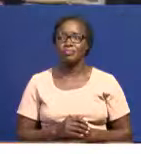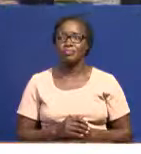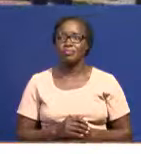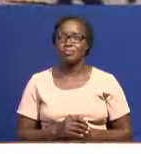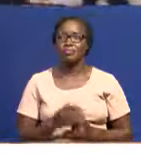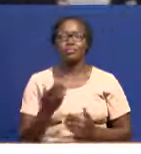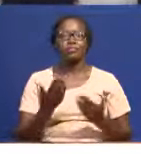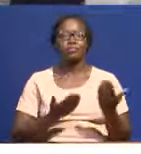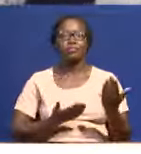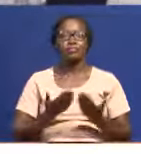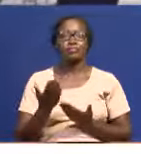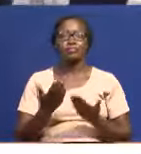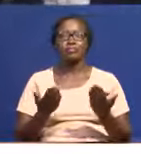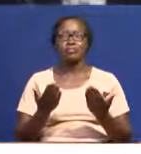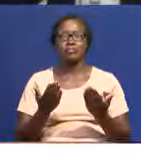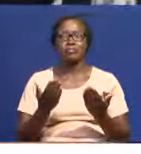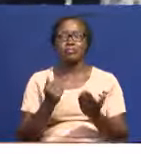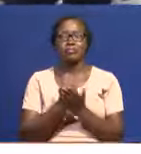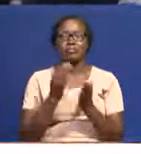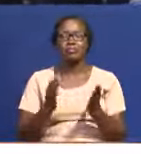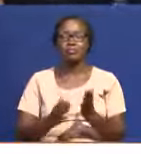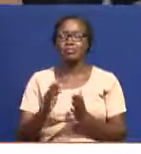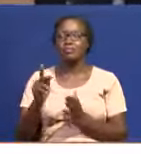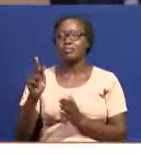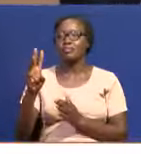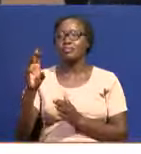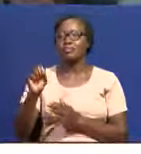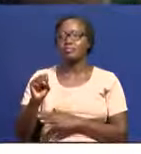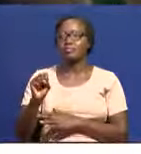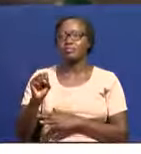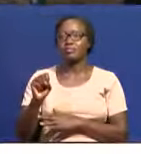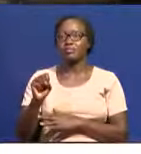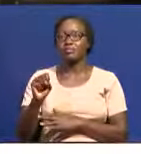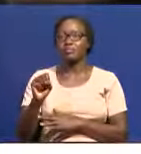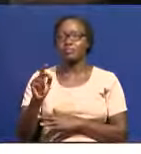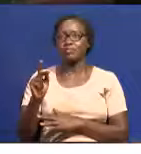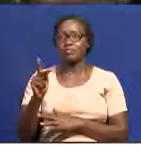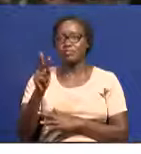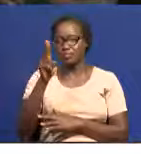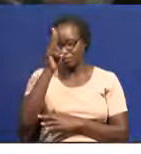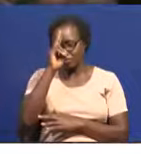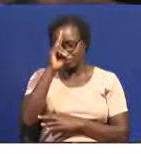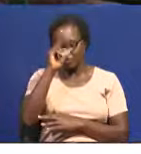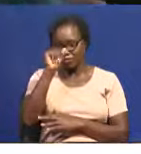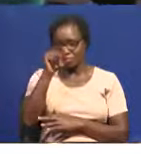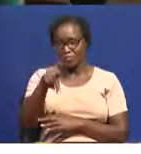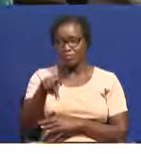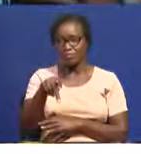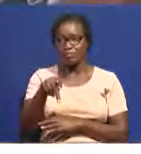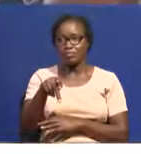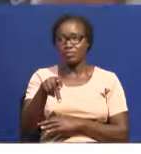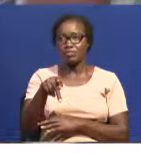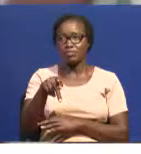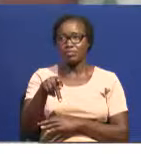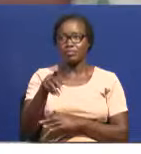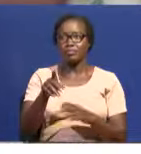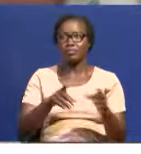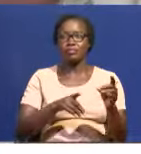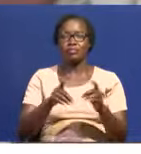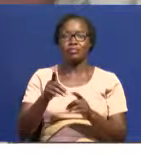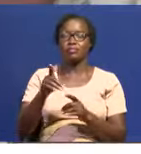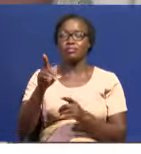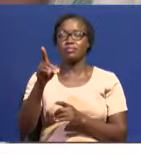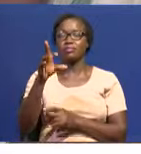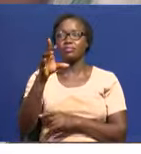The service was attended by officers from the Kenya Wildlife Service, the Kenya Police, the Administration Police Service, the Directorate of